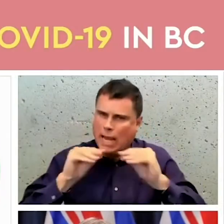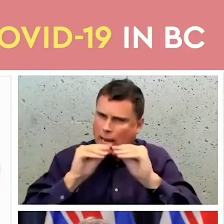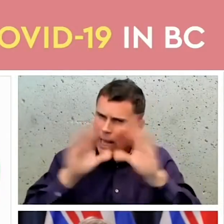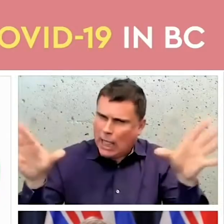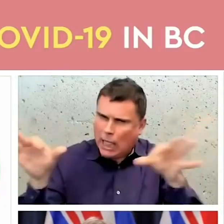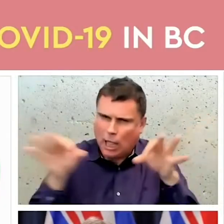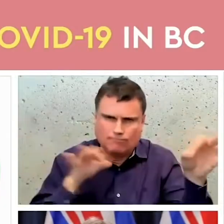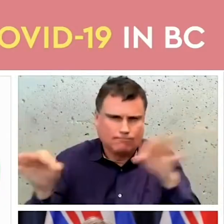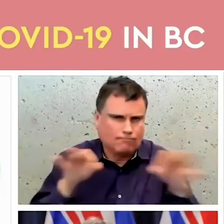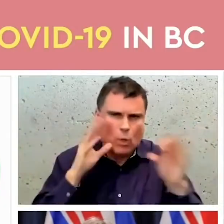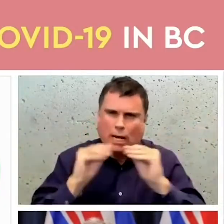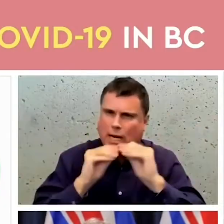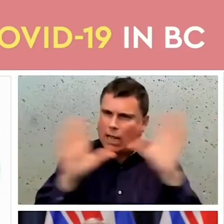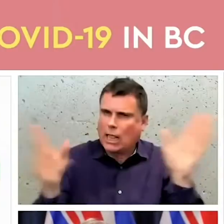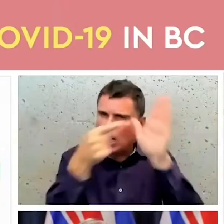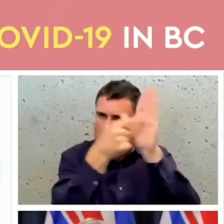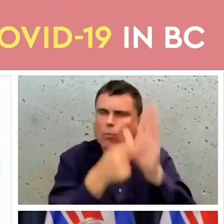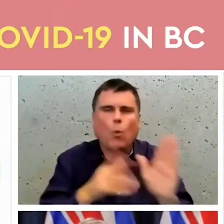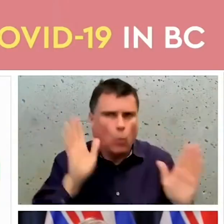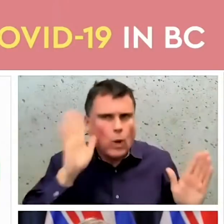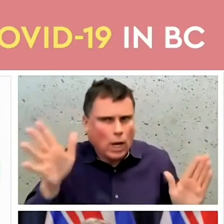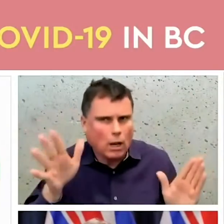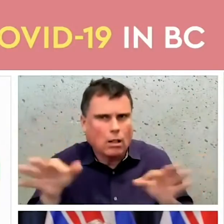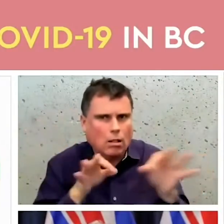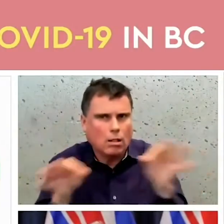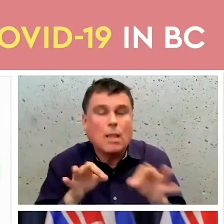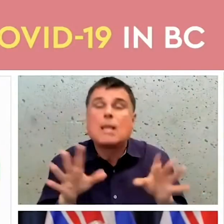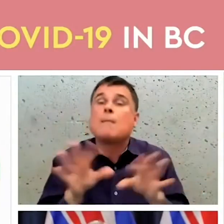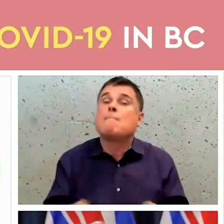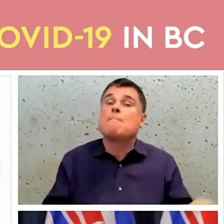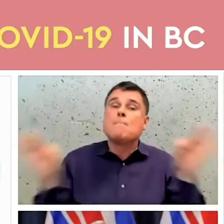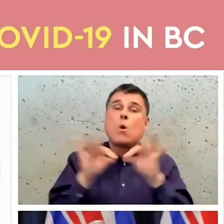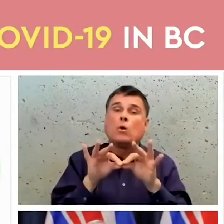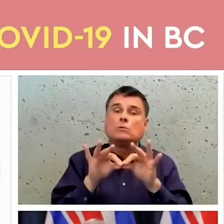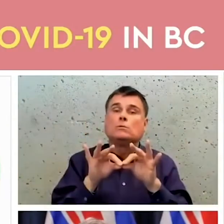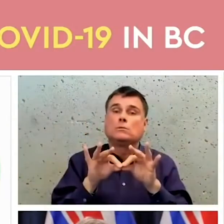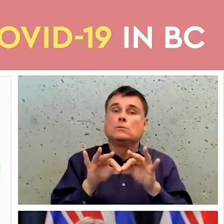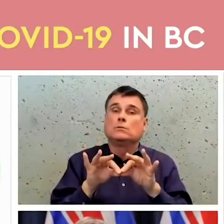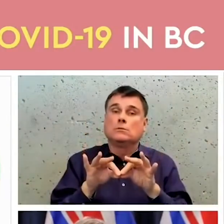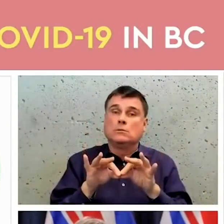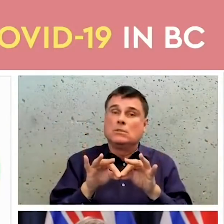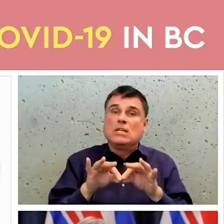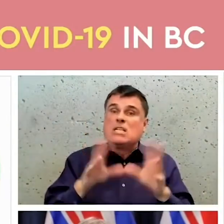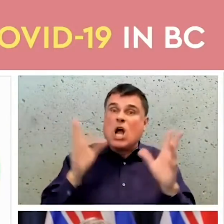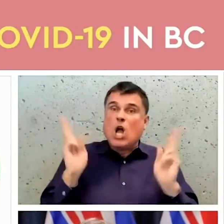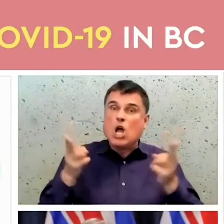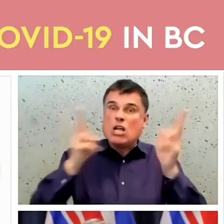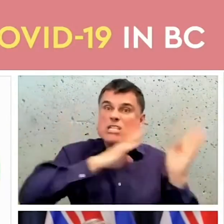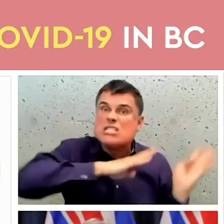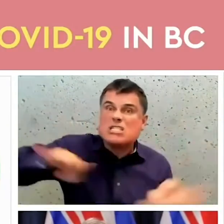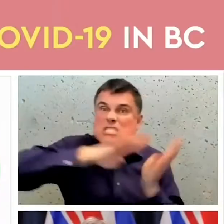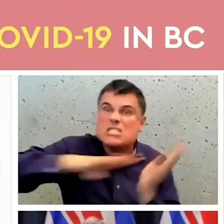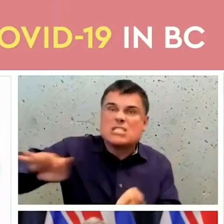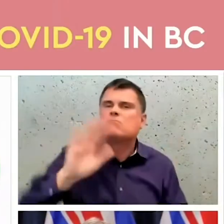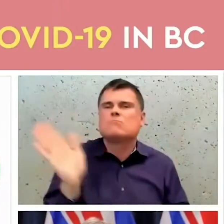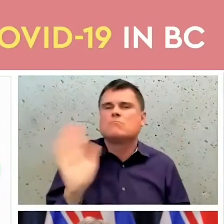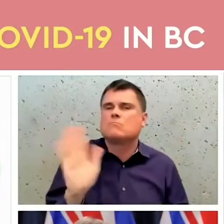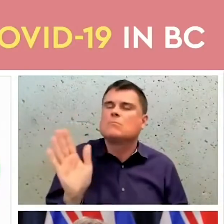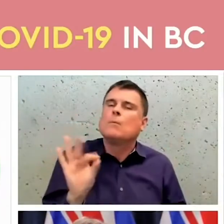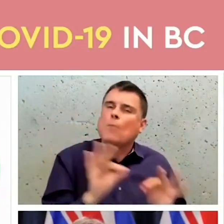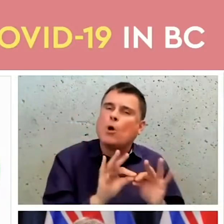be very protected to give those kids more time with their vaccination, to have a quiet space if children are having a problem, to make